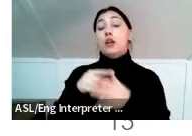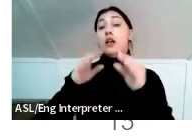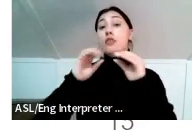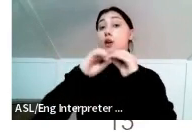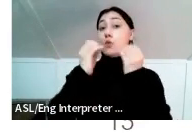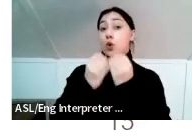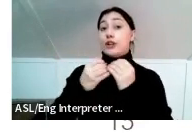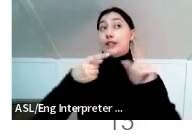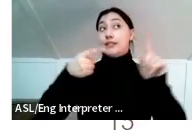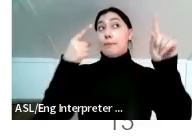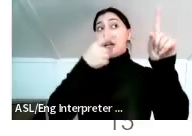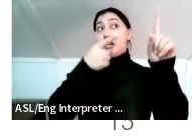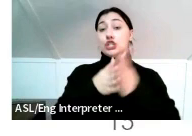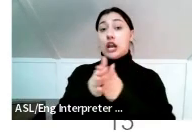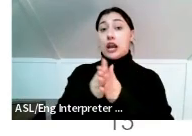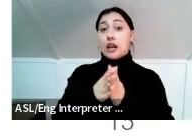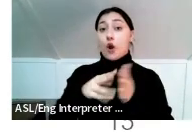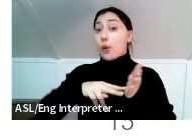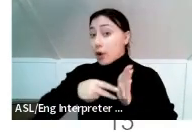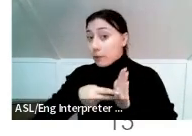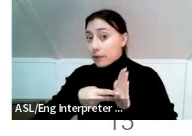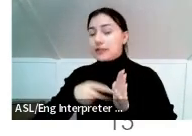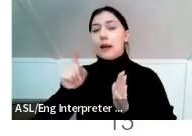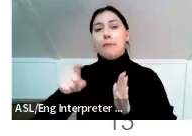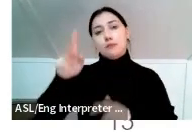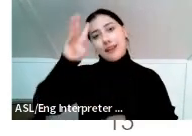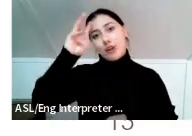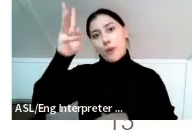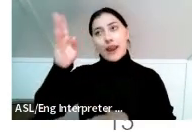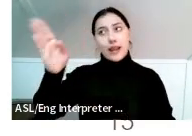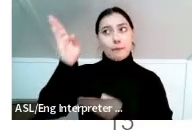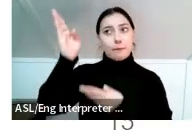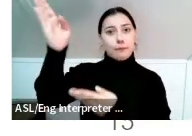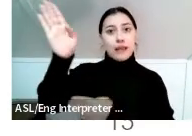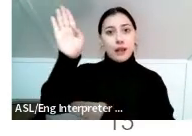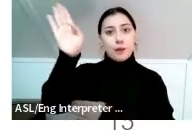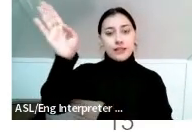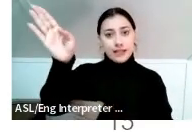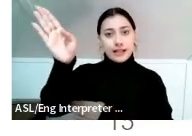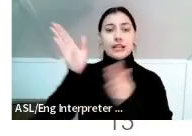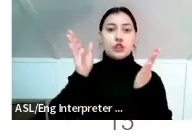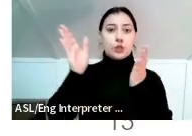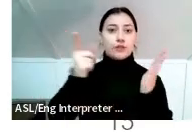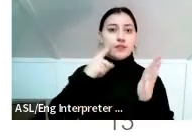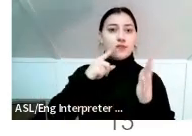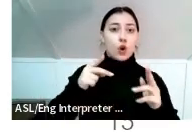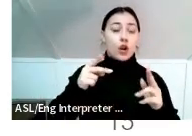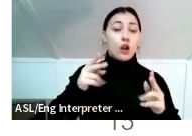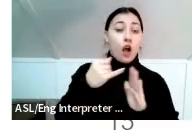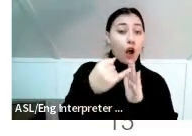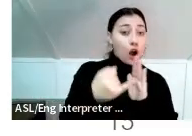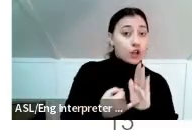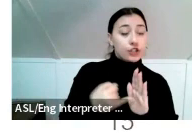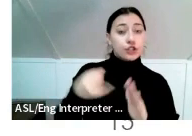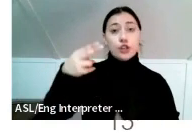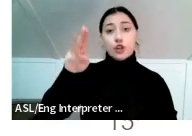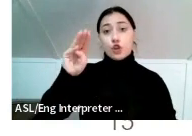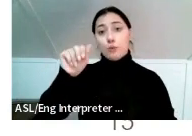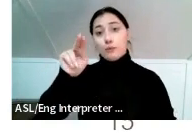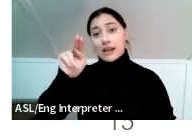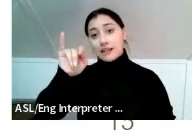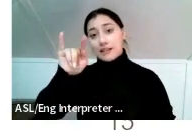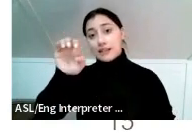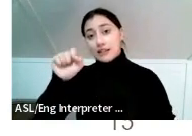mission or purpose is creating, presenting, or providing services in the arts, humanities, and/or interpretive sciences.